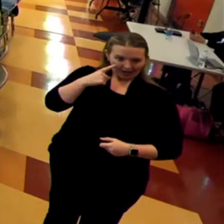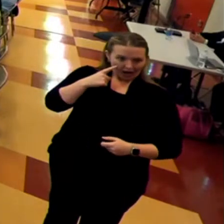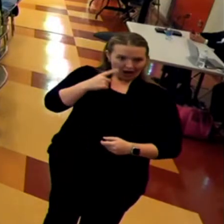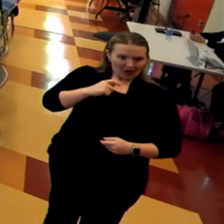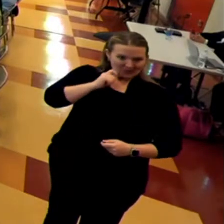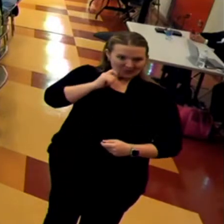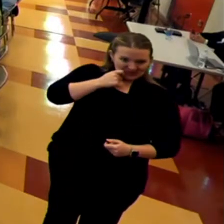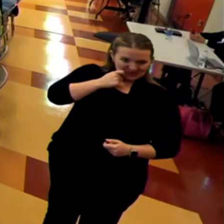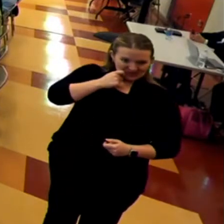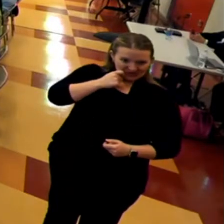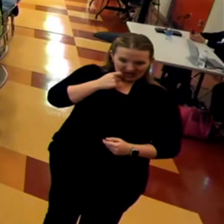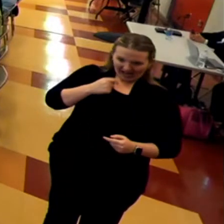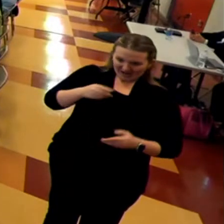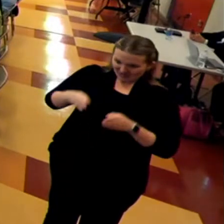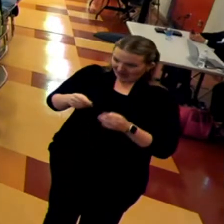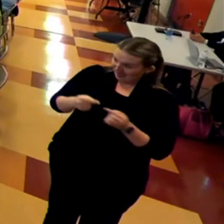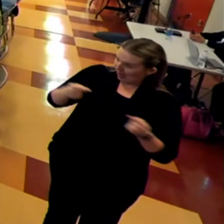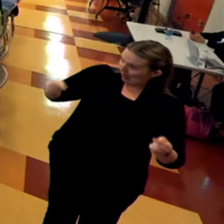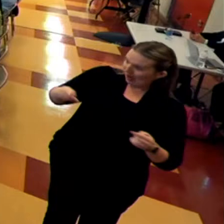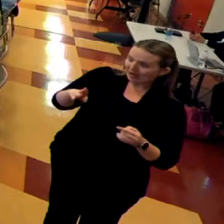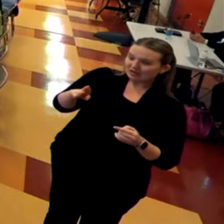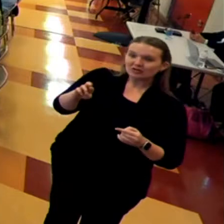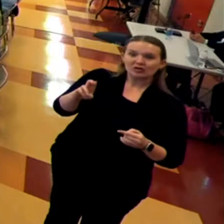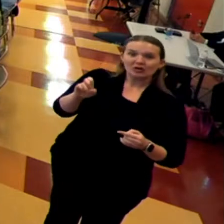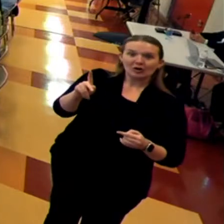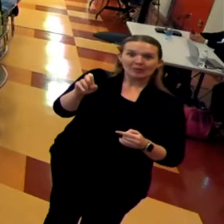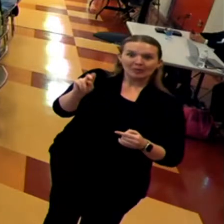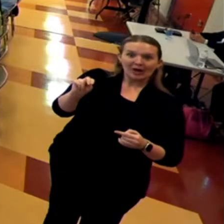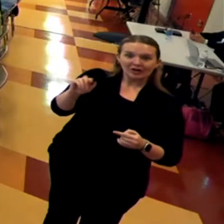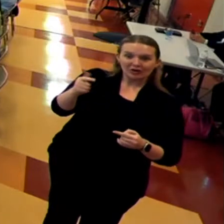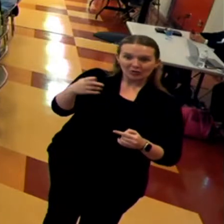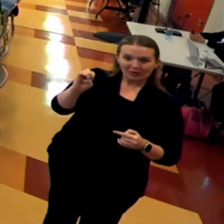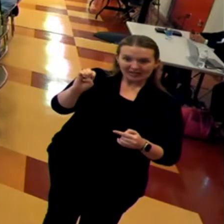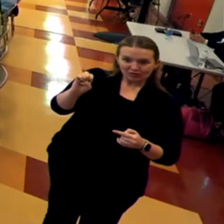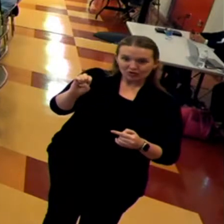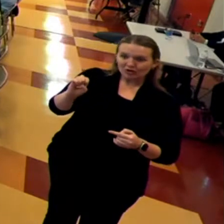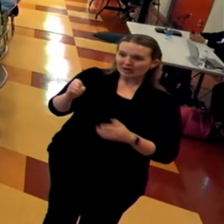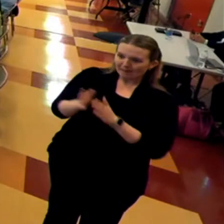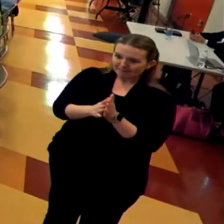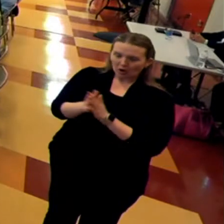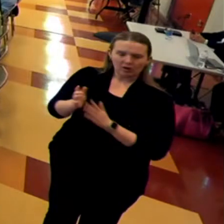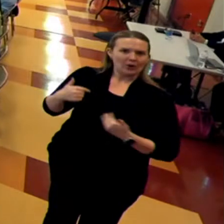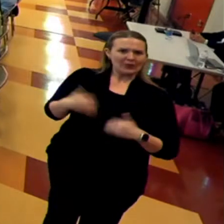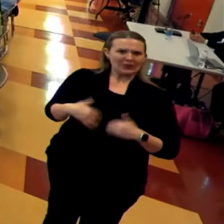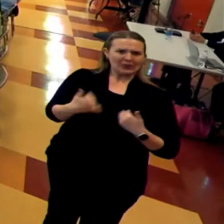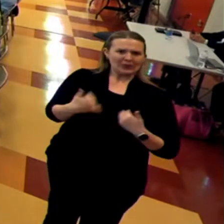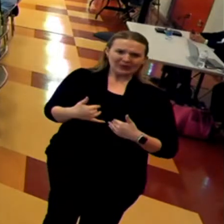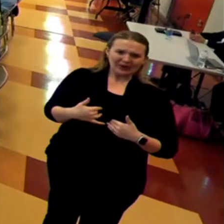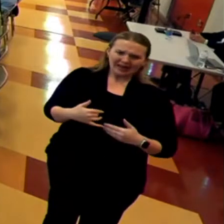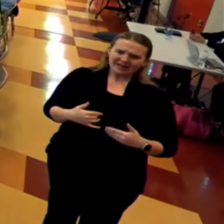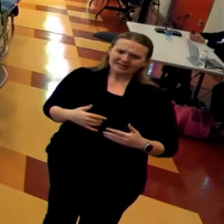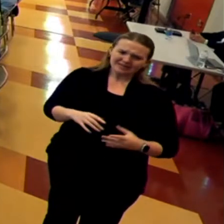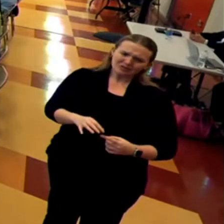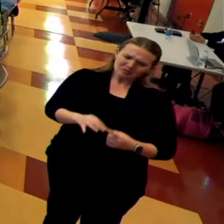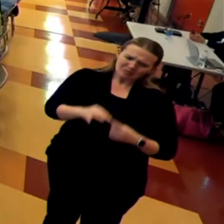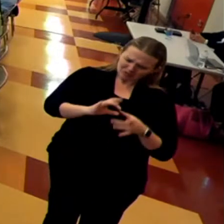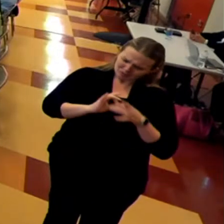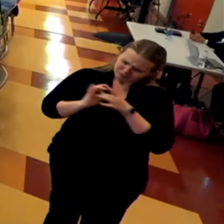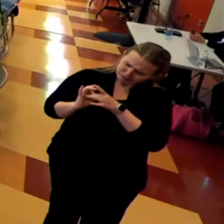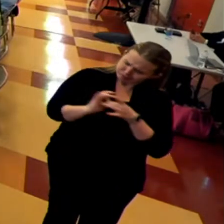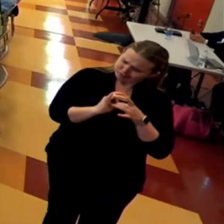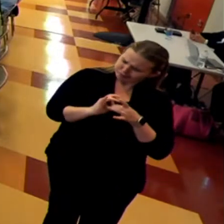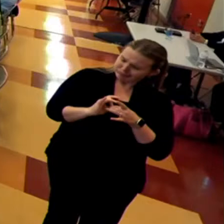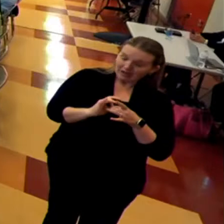I was totally naive to the very special and committed relationship that this neighborhood maintains with the park.